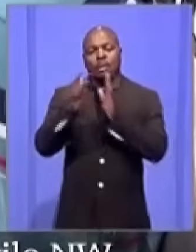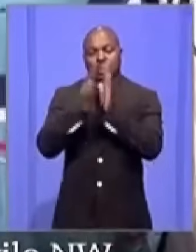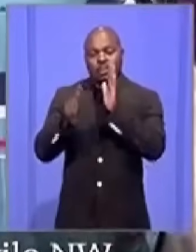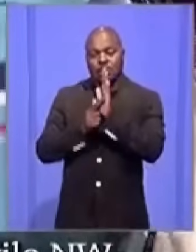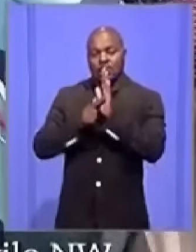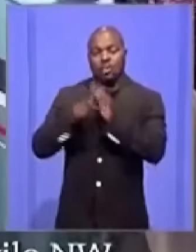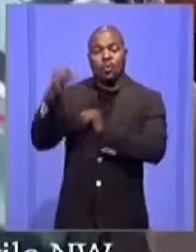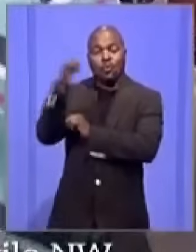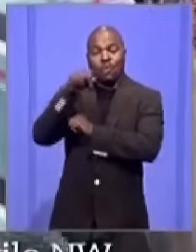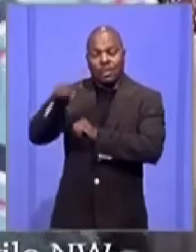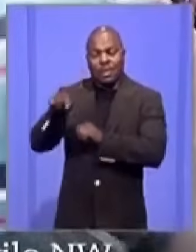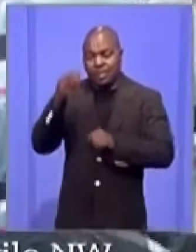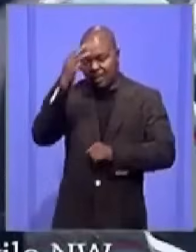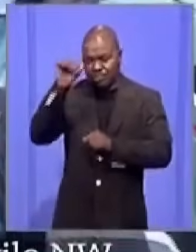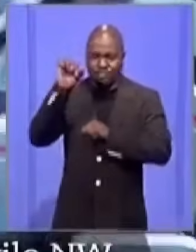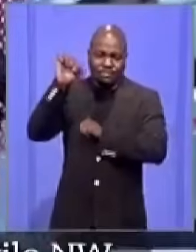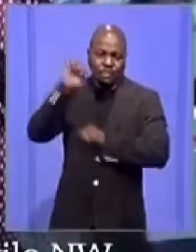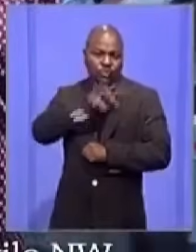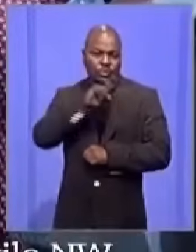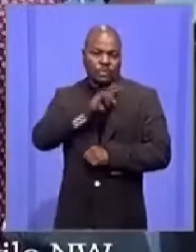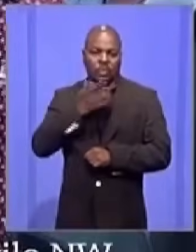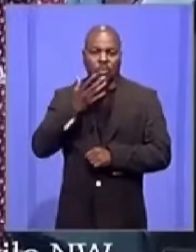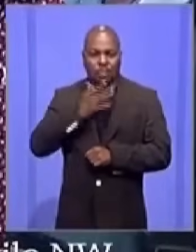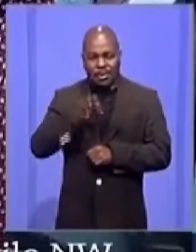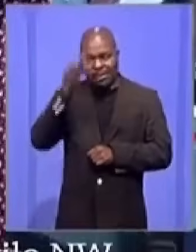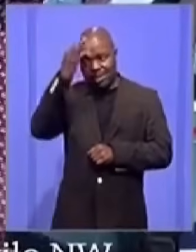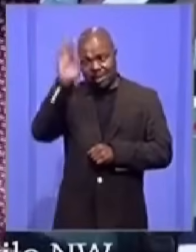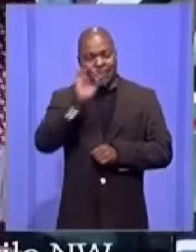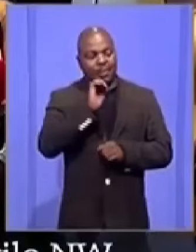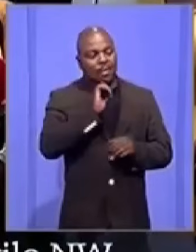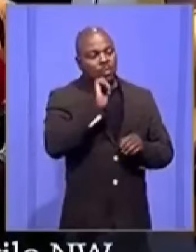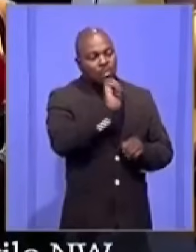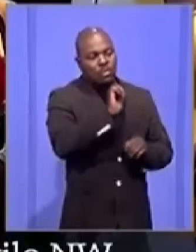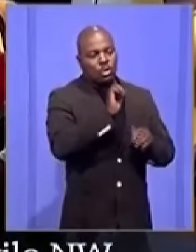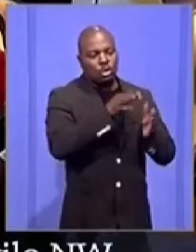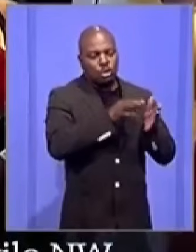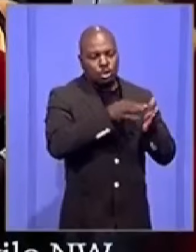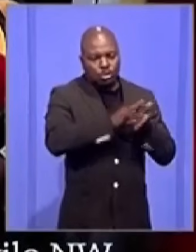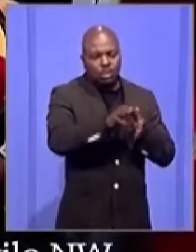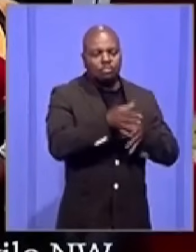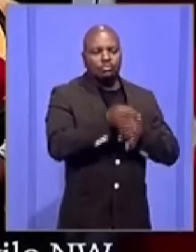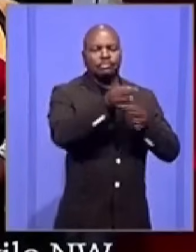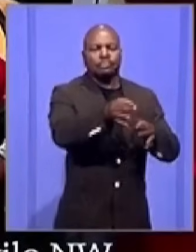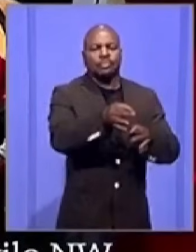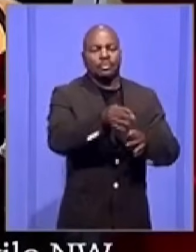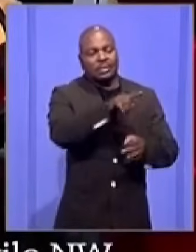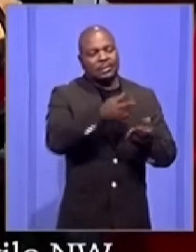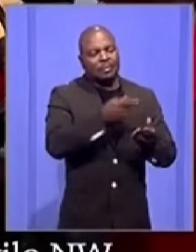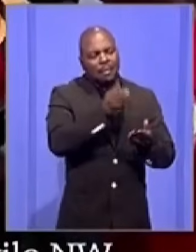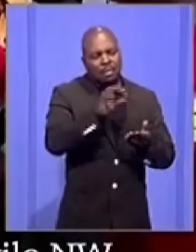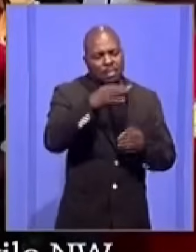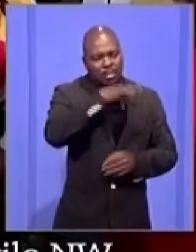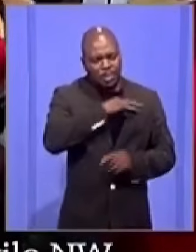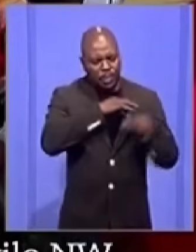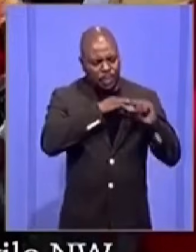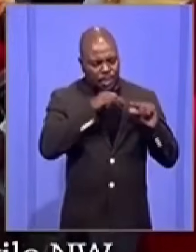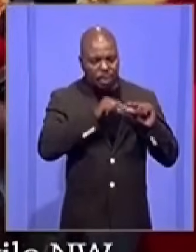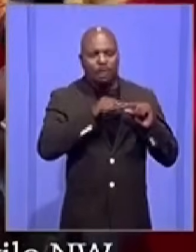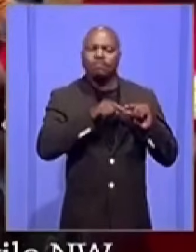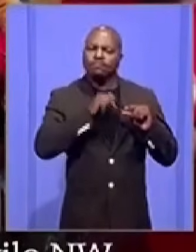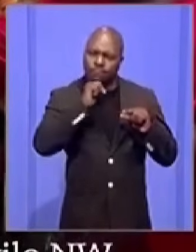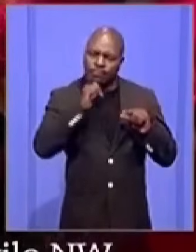mo Mahikeng ba batla gore puso e atolose dikontraka tsa bona ka madi a mannye a ba amogelang ba re ba kgona go tlamela malapa